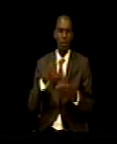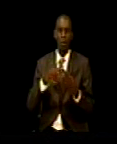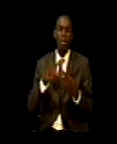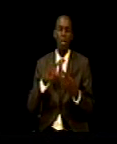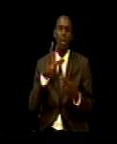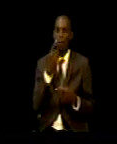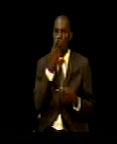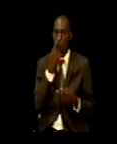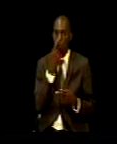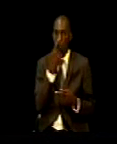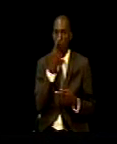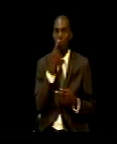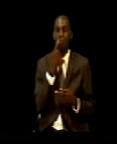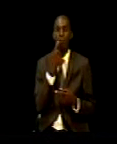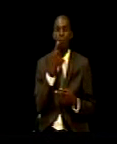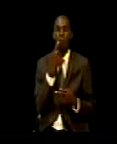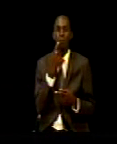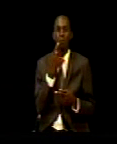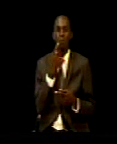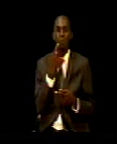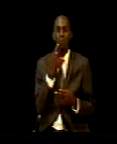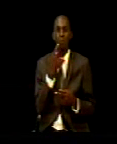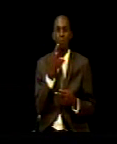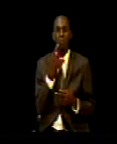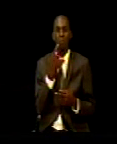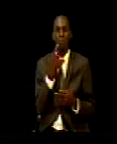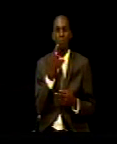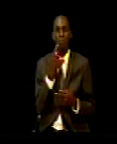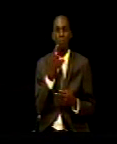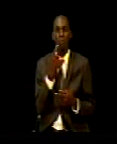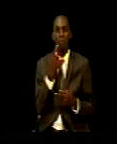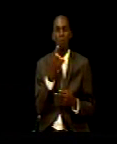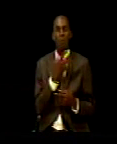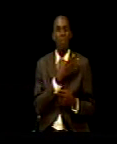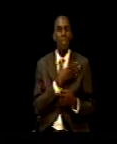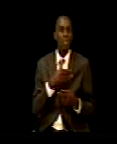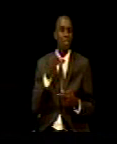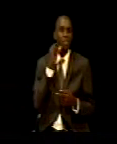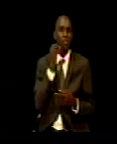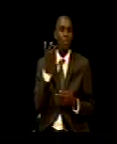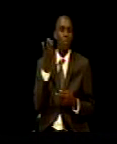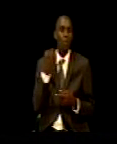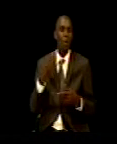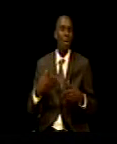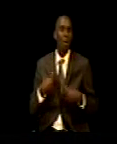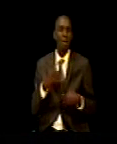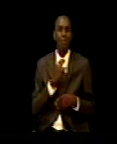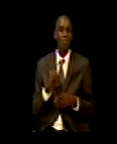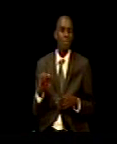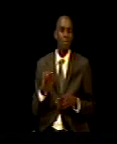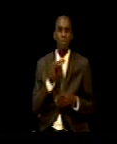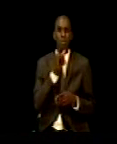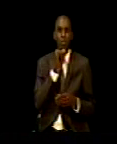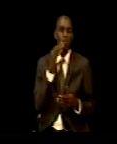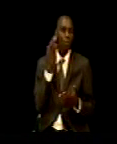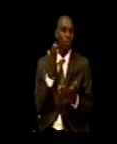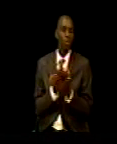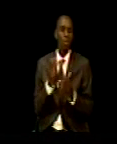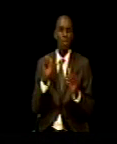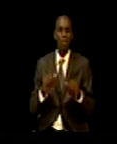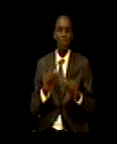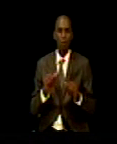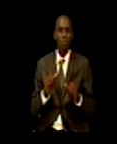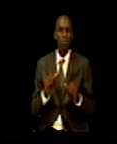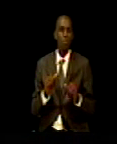the oesophagus, and then the stomach. And she was having unstoppable convulsions. We call them